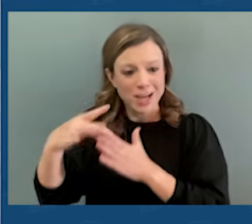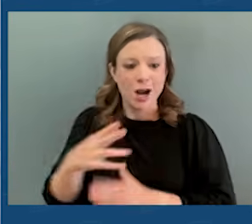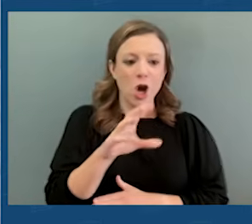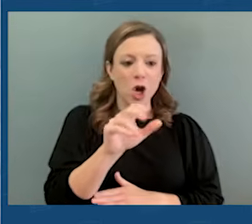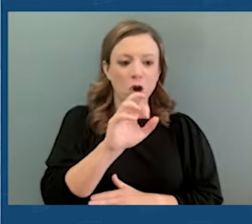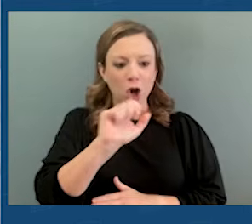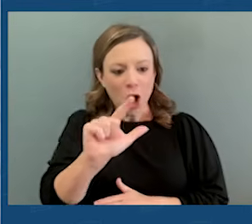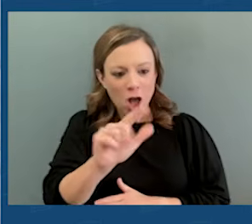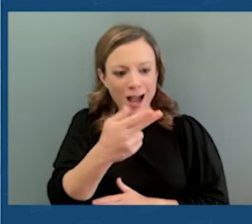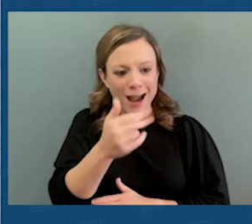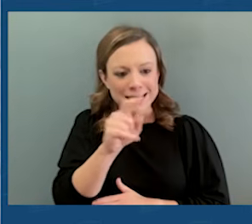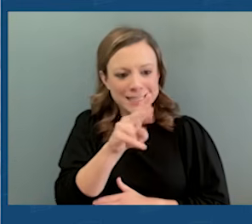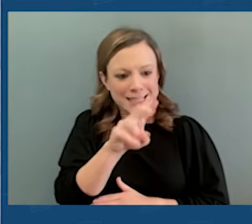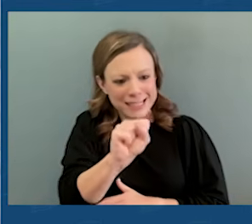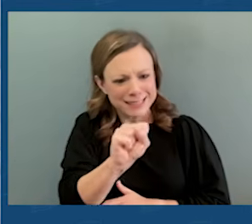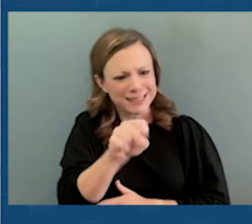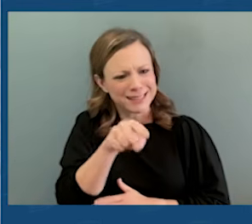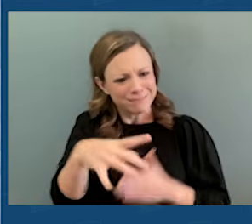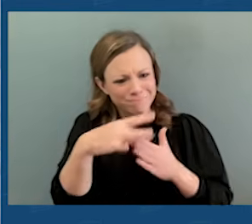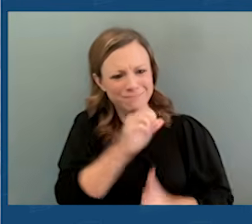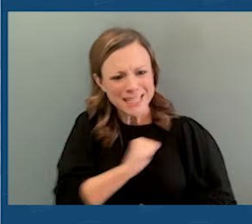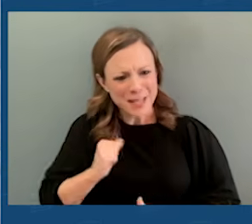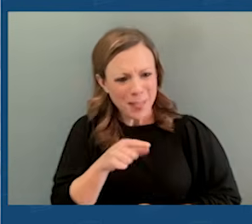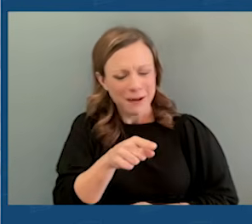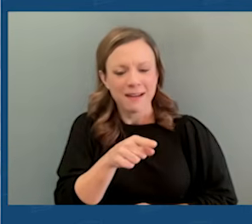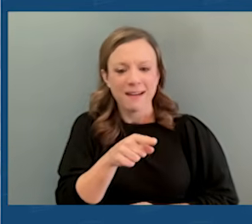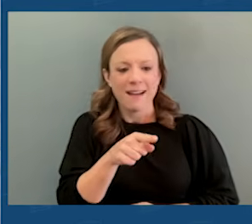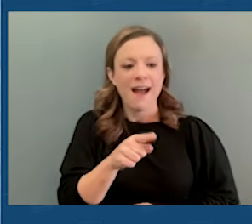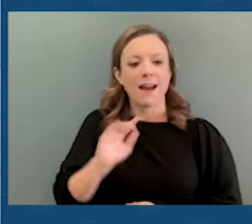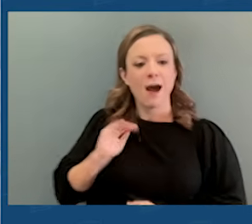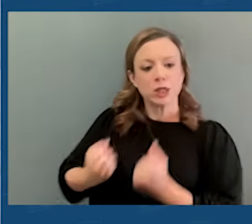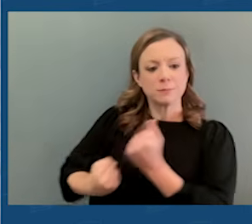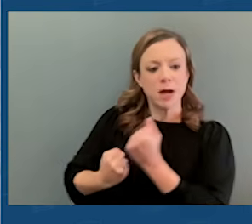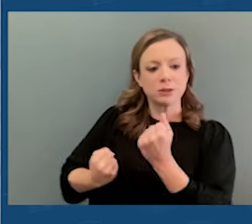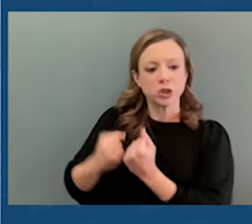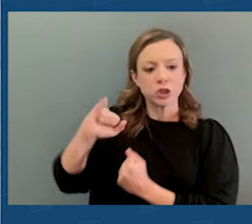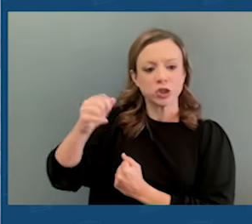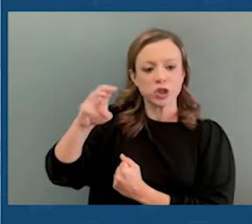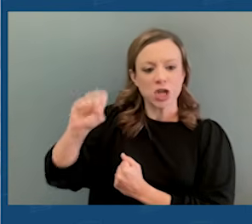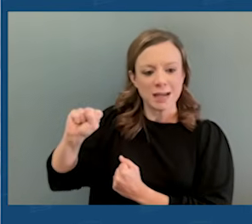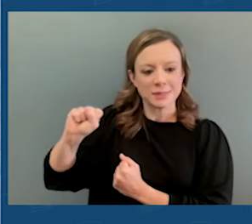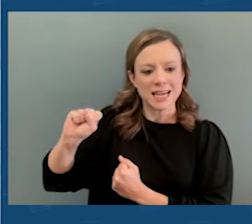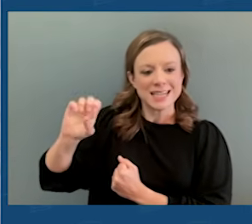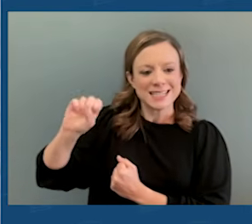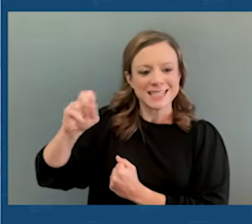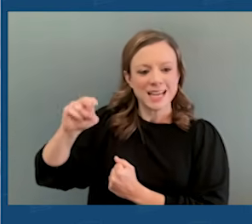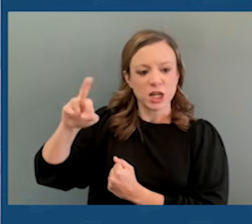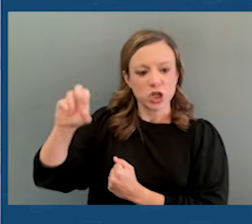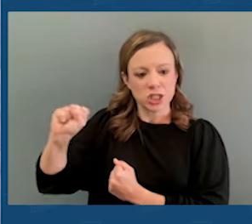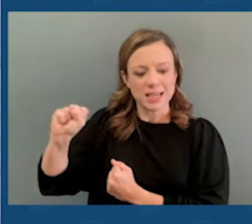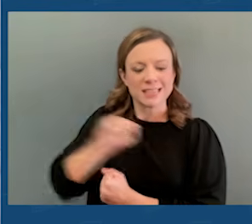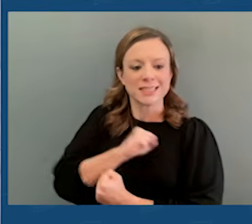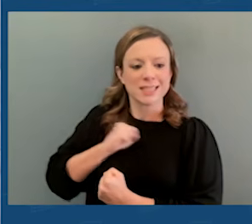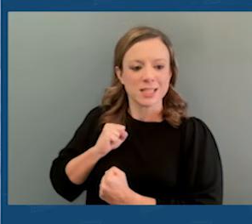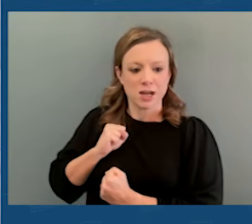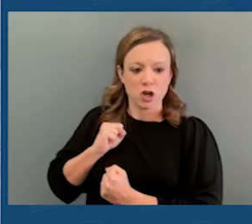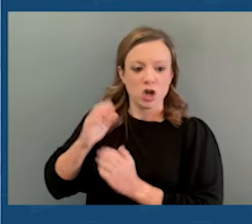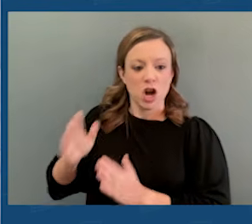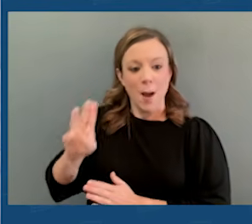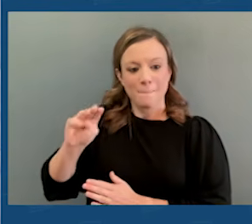Assembly. And our sponsors, Senator James Sanders and Representative Solages,